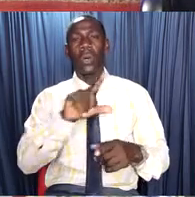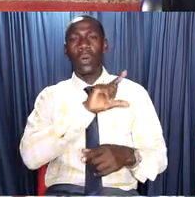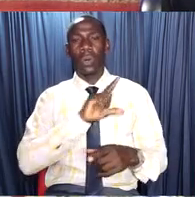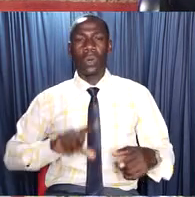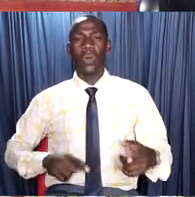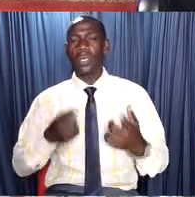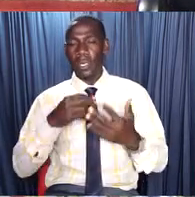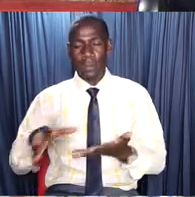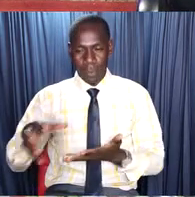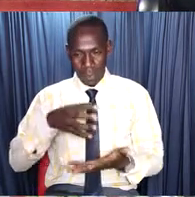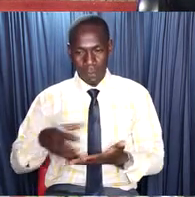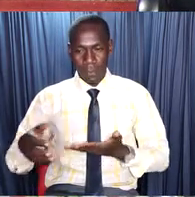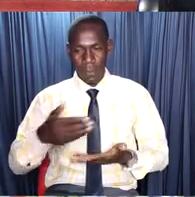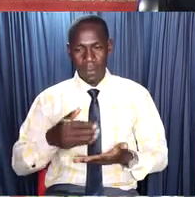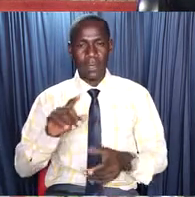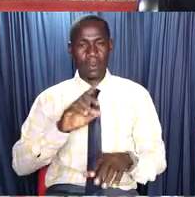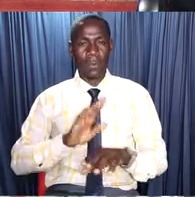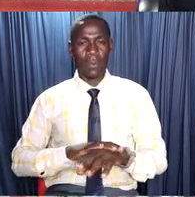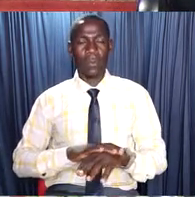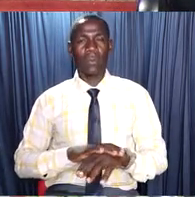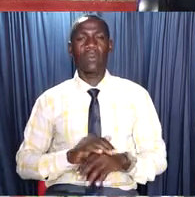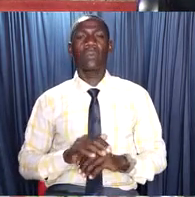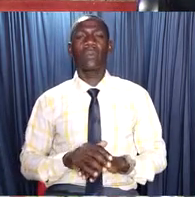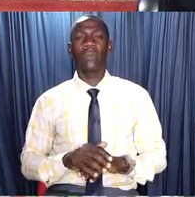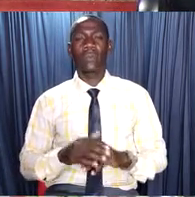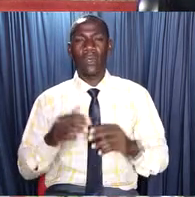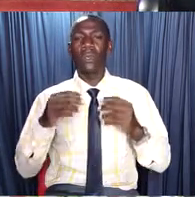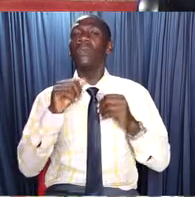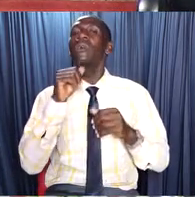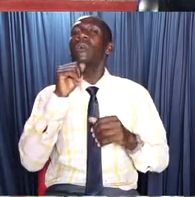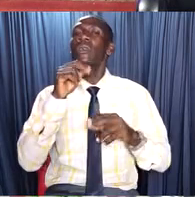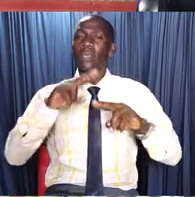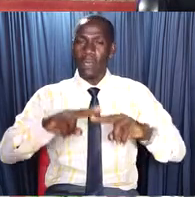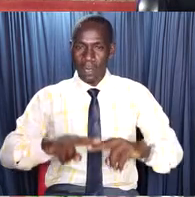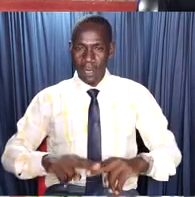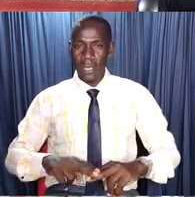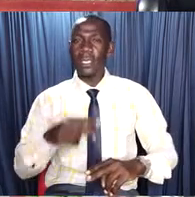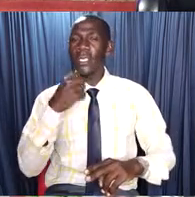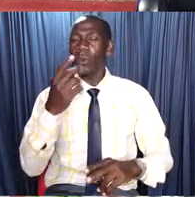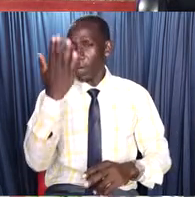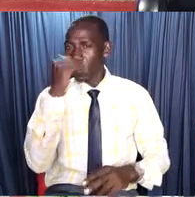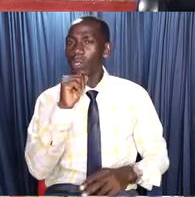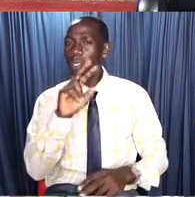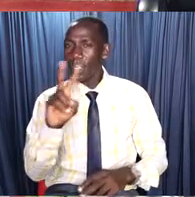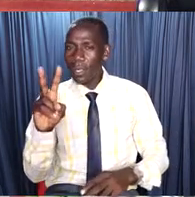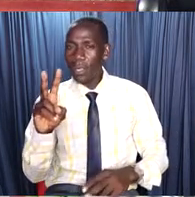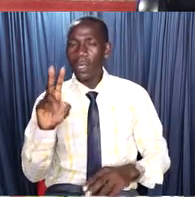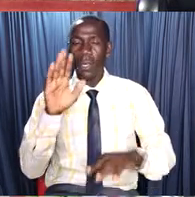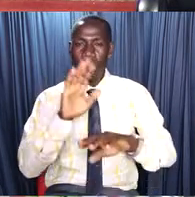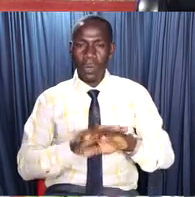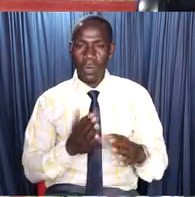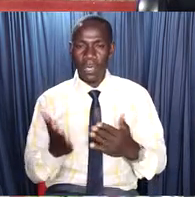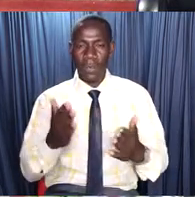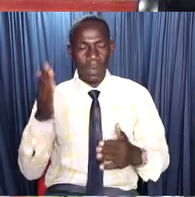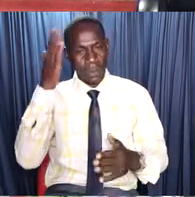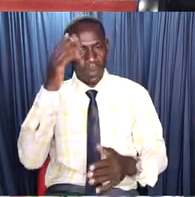leteni hapa. The Lord is saying bring full tithe. Hakaya akasema mbona sijaona? He doesn't regret and say why have you seen? Mtumwa mwema yeye ajualo